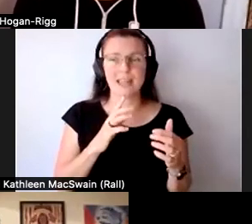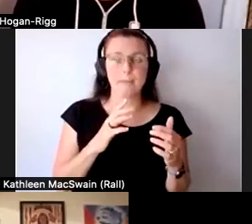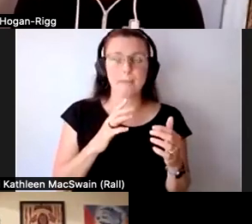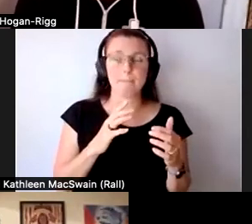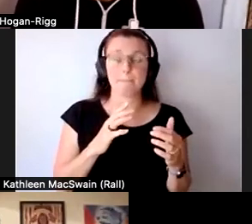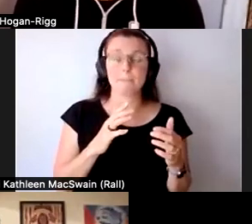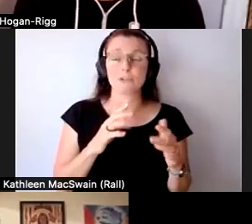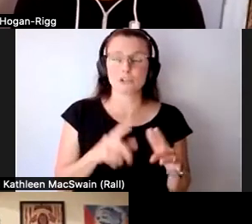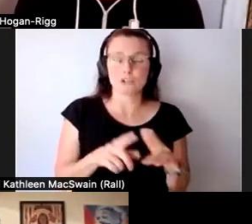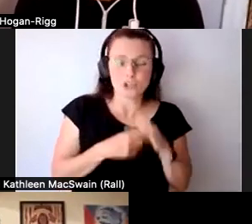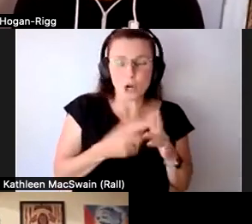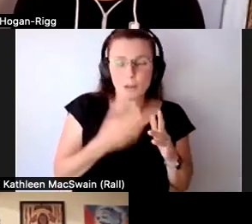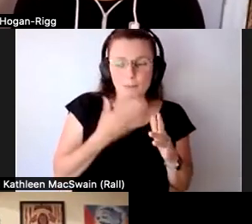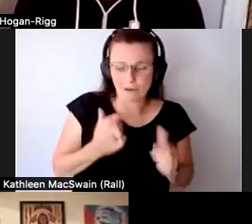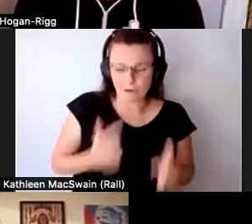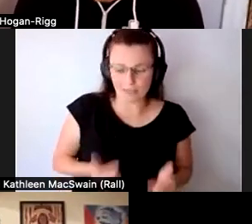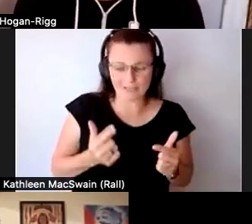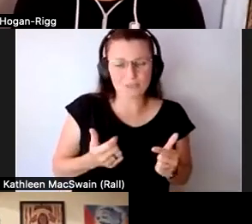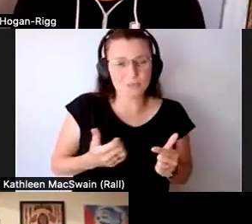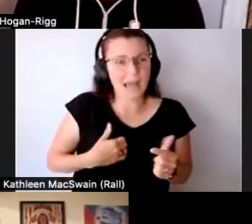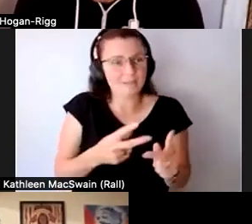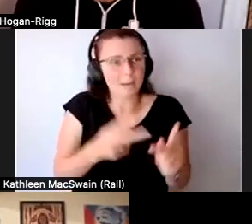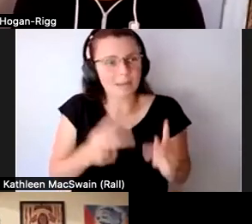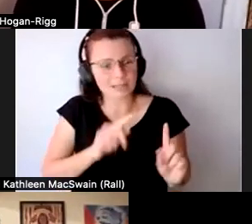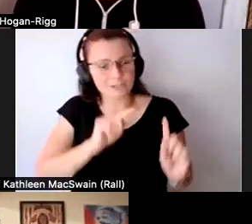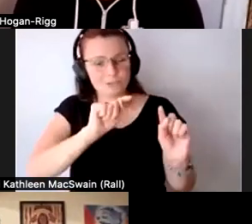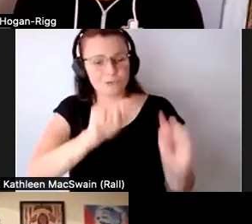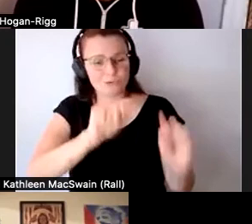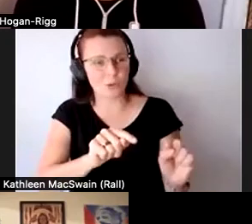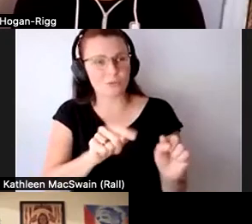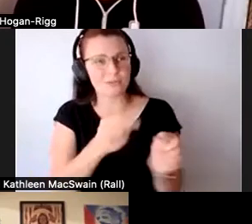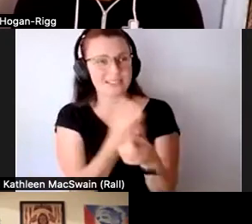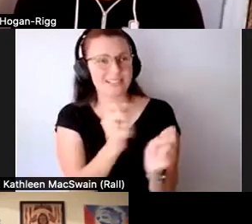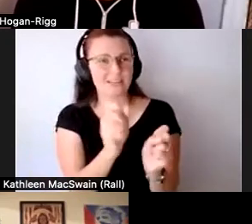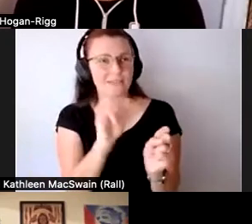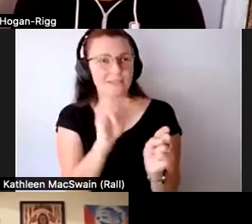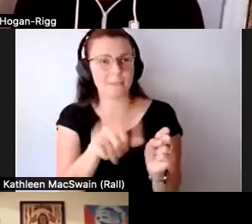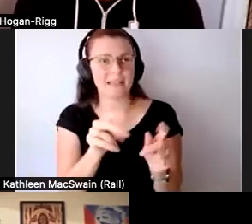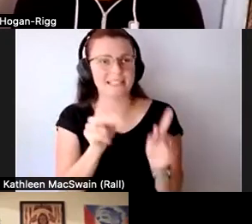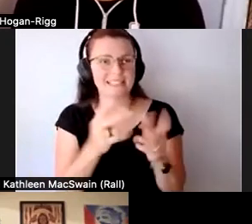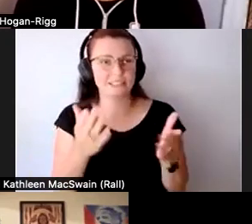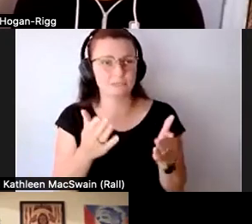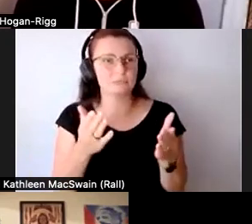into that was as safe as what I saw in New York City. And that's what I want to build here.